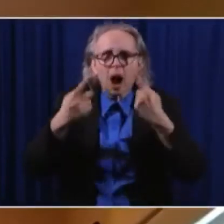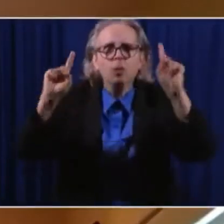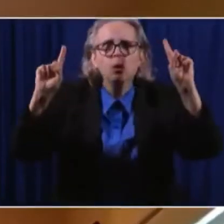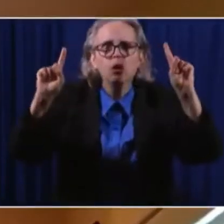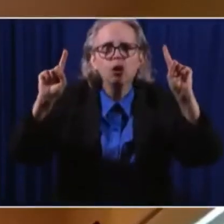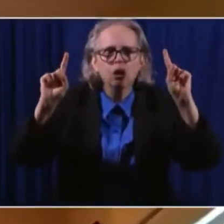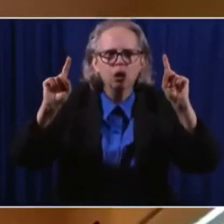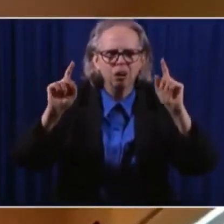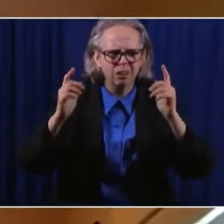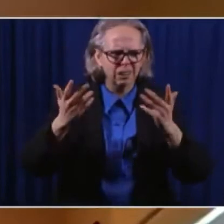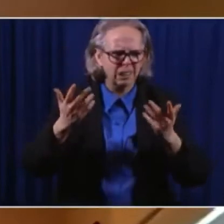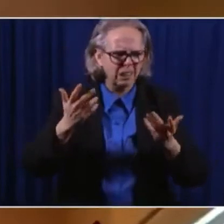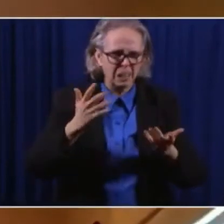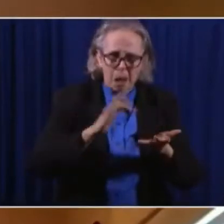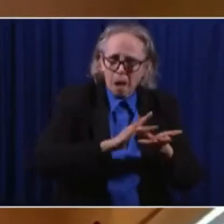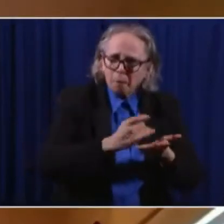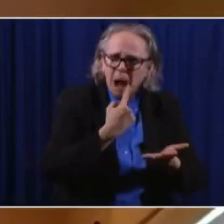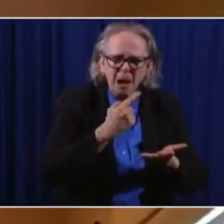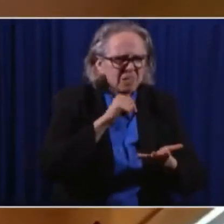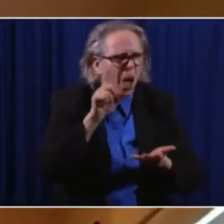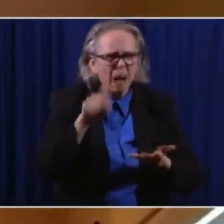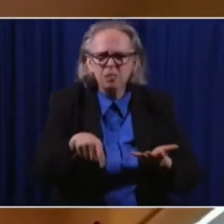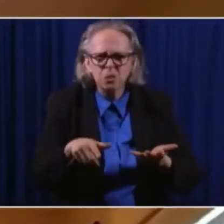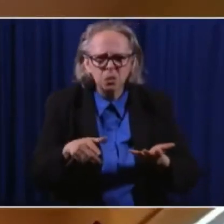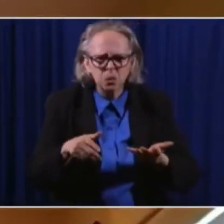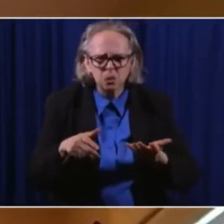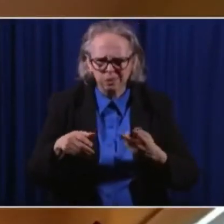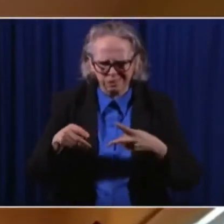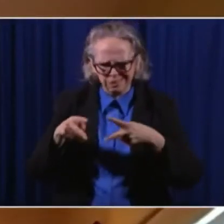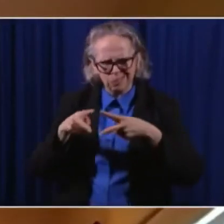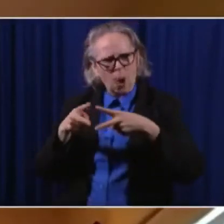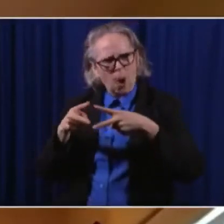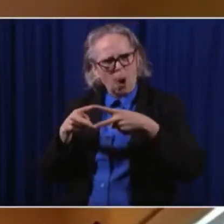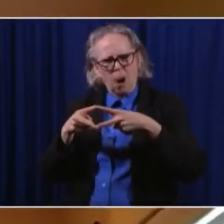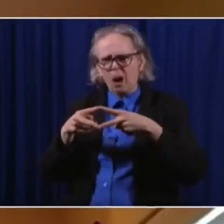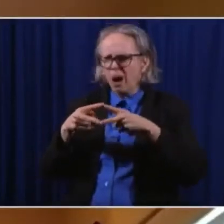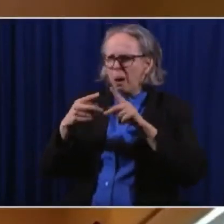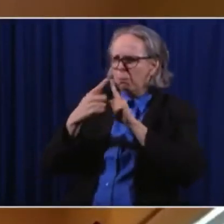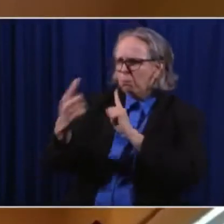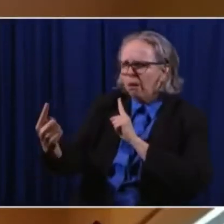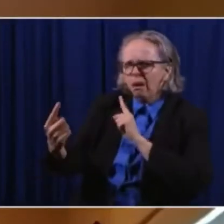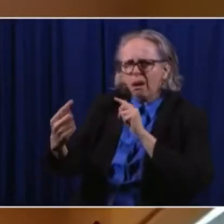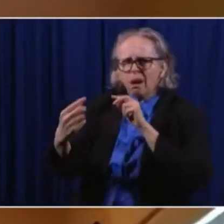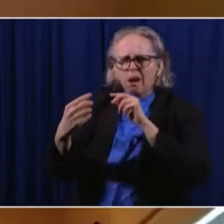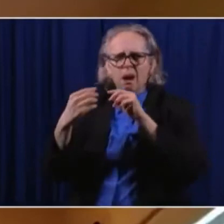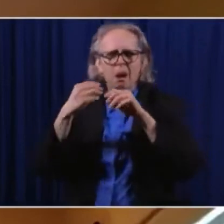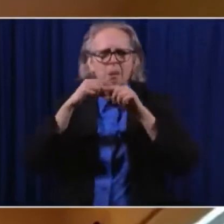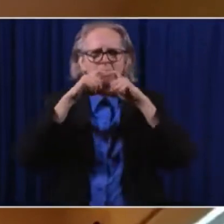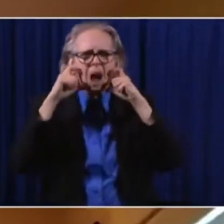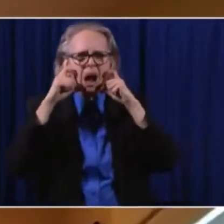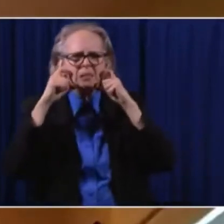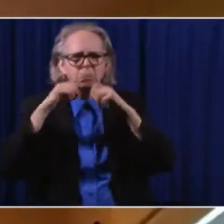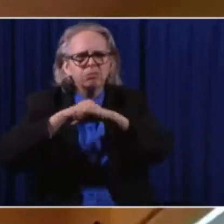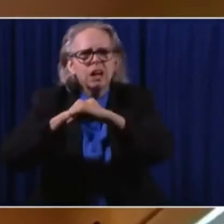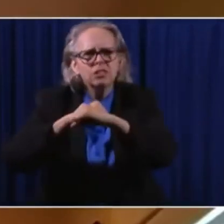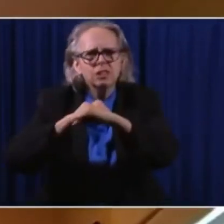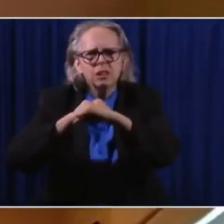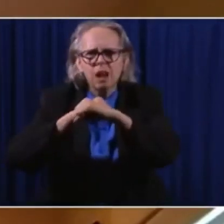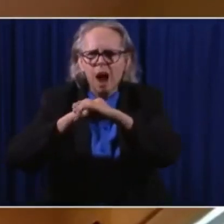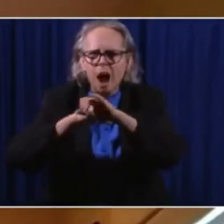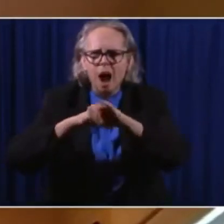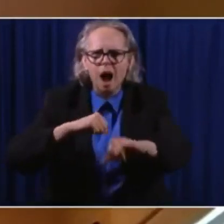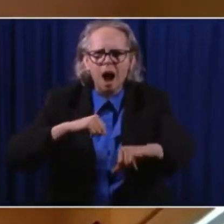interventions that accomplish three things. They protect the person you're interacting with because the